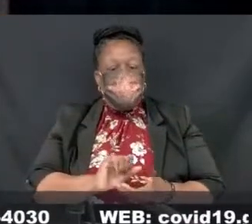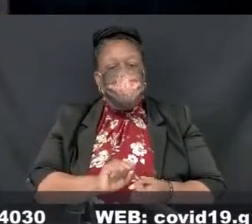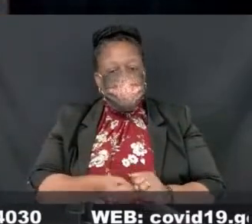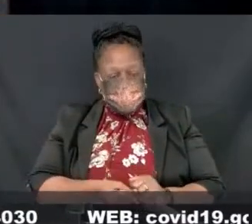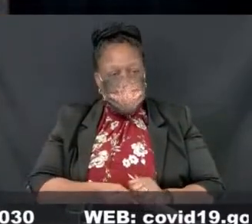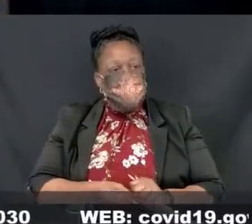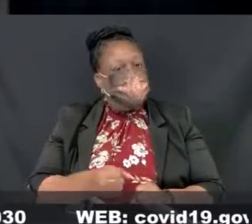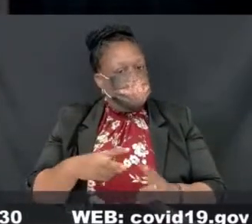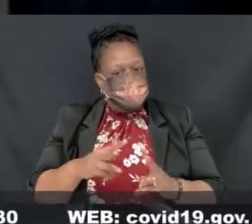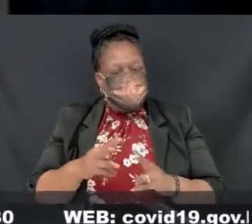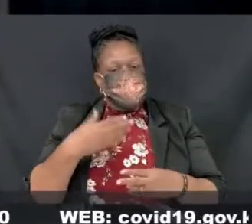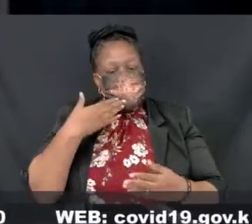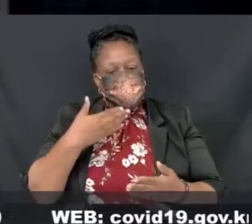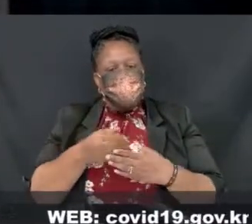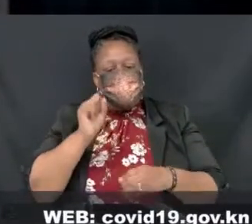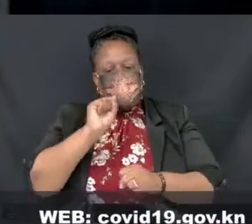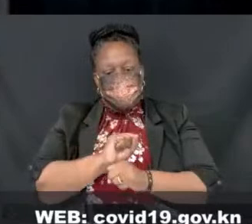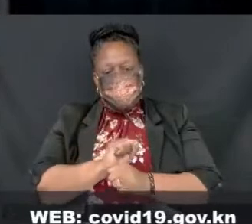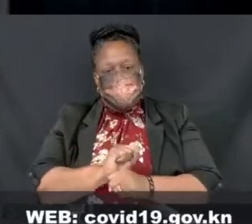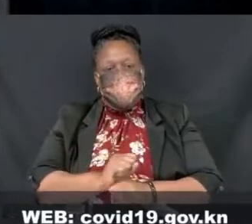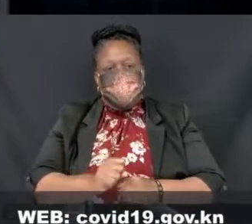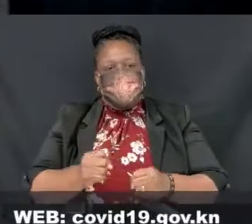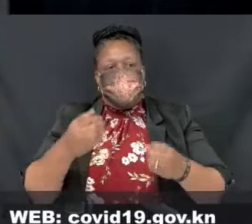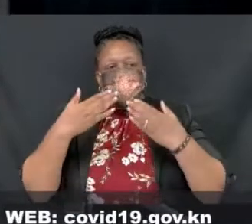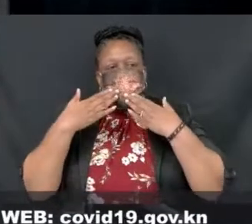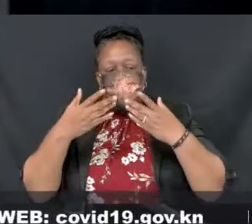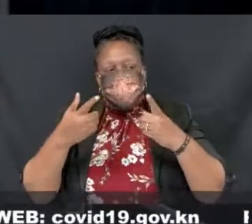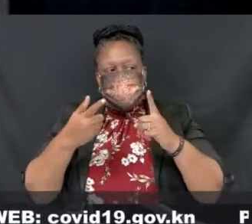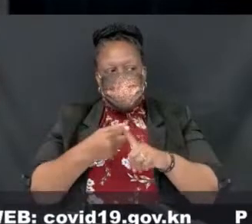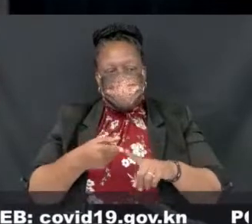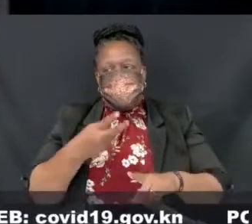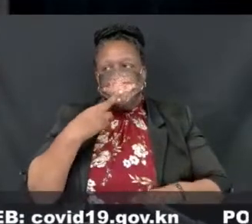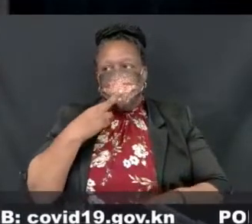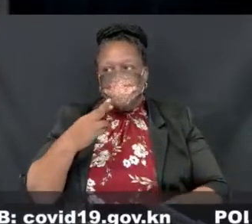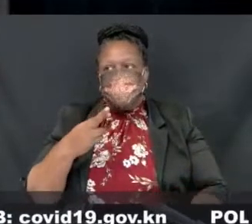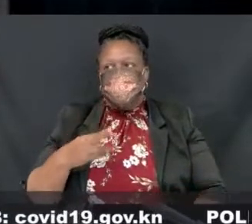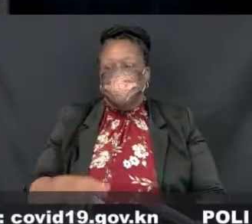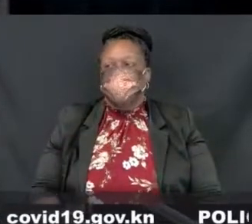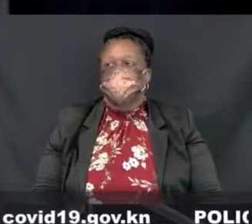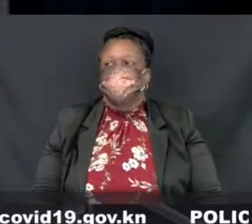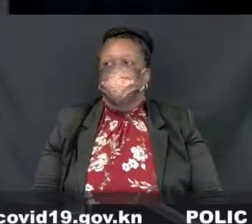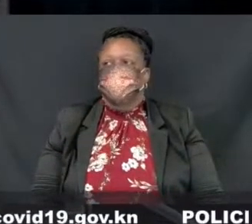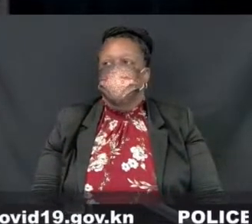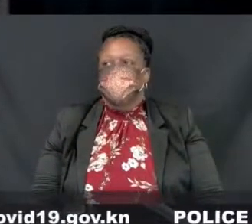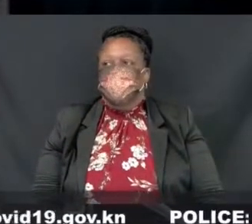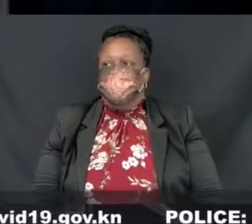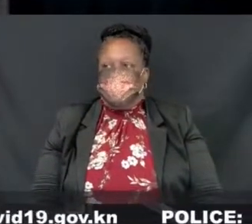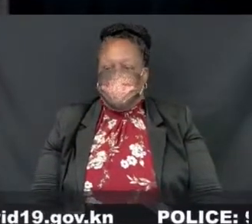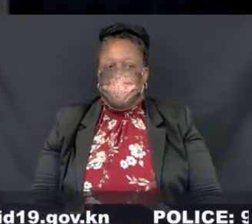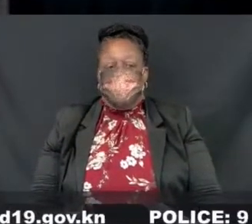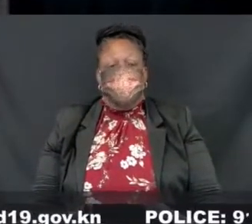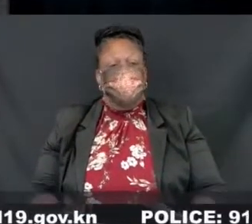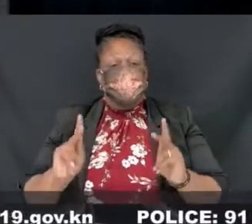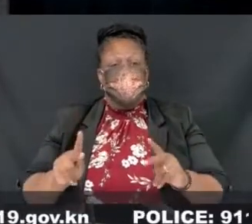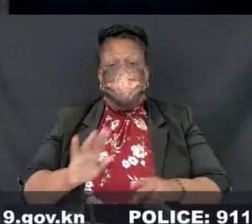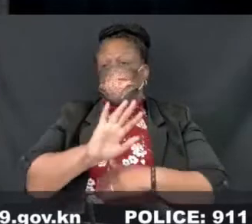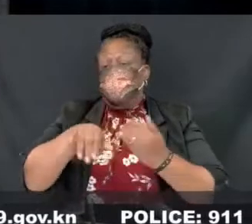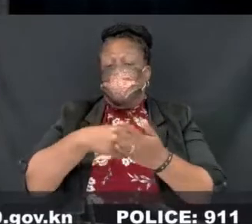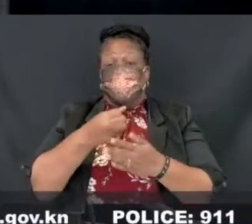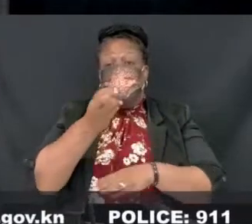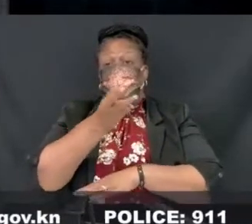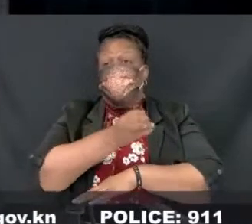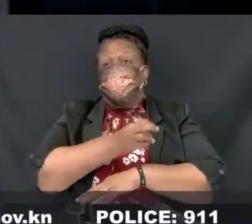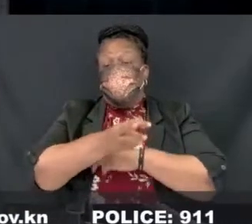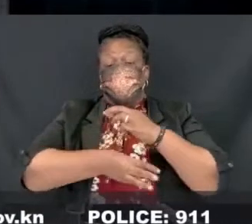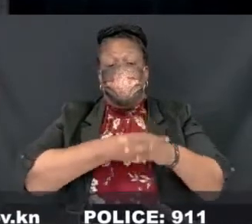persons in the United States of America actually sending the infographic and say, you sure this is correct? We've been following, and persons will